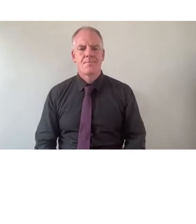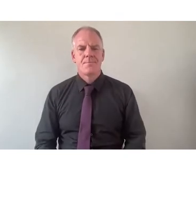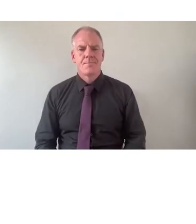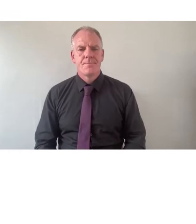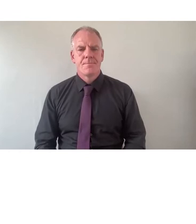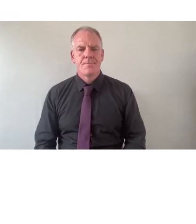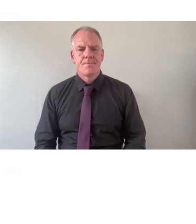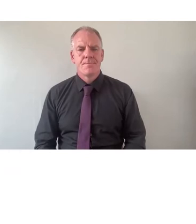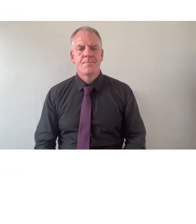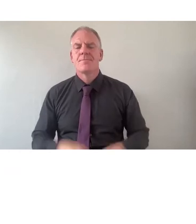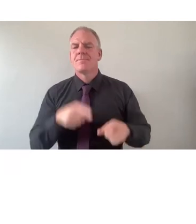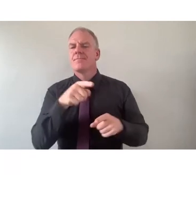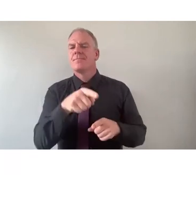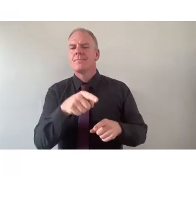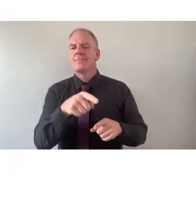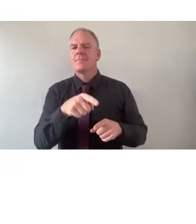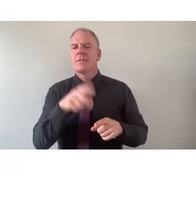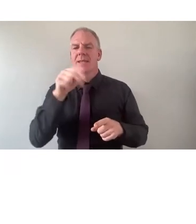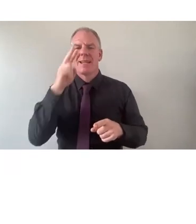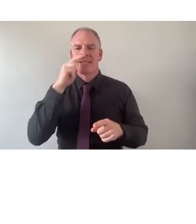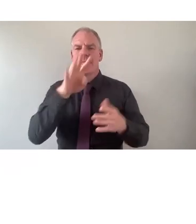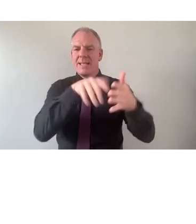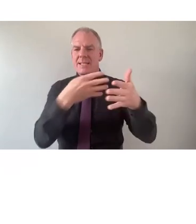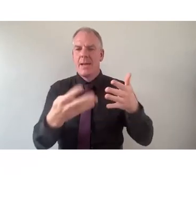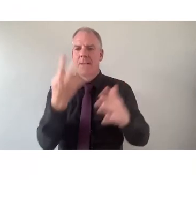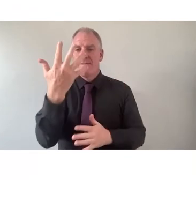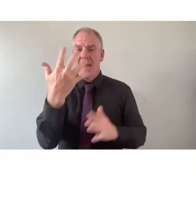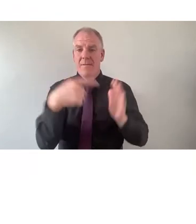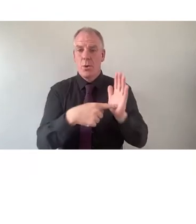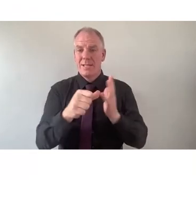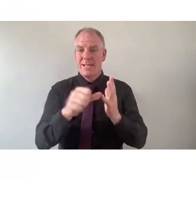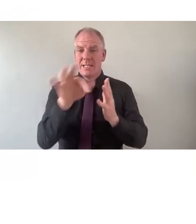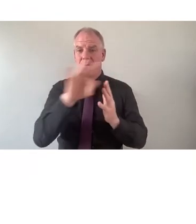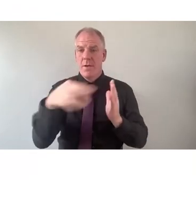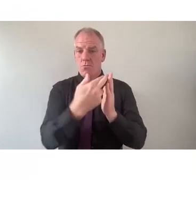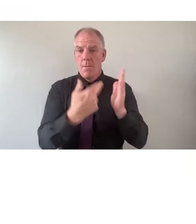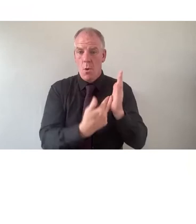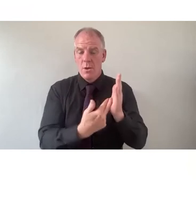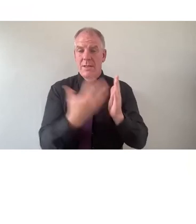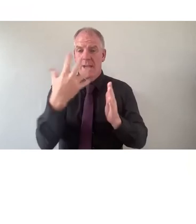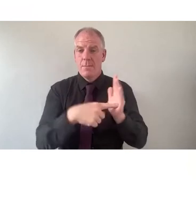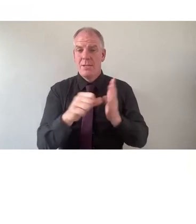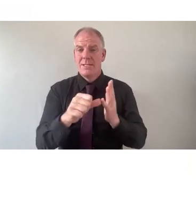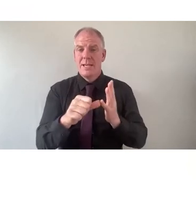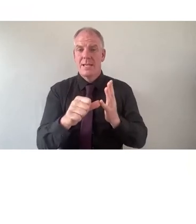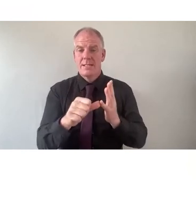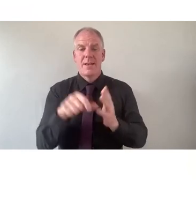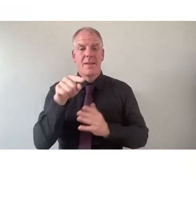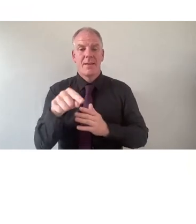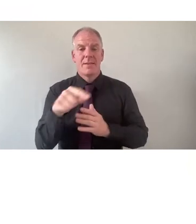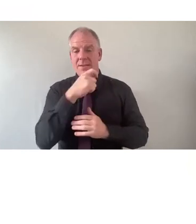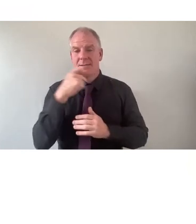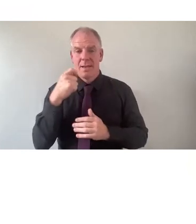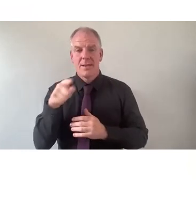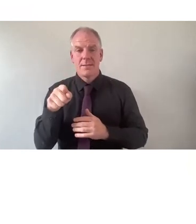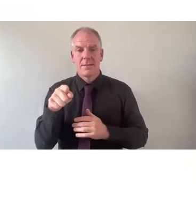So I referred the reader to table 5.16 in the report, but there we show descriptively actually the unemployed,